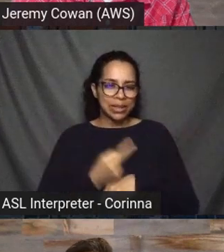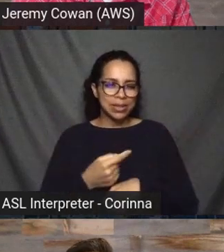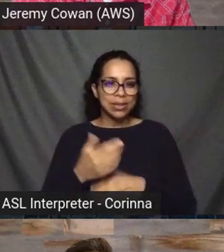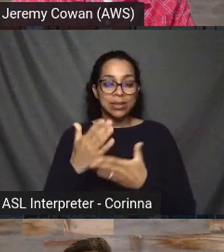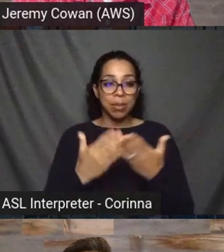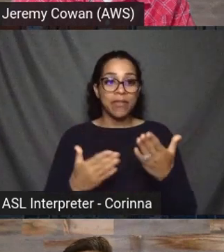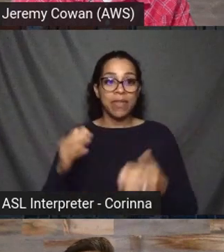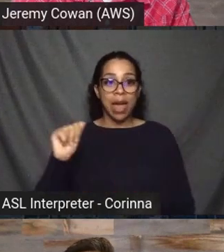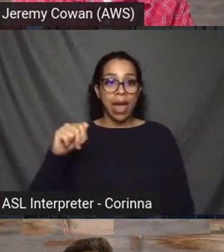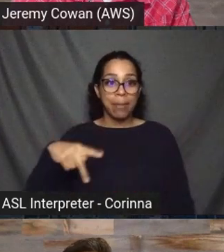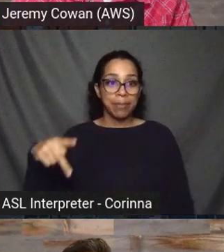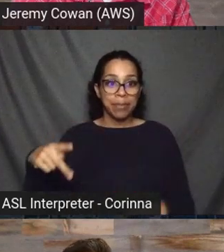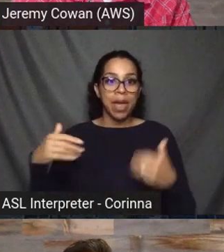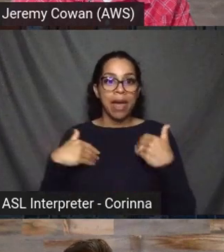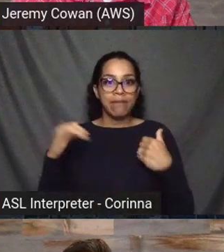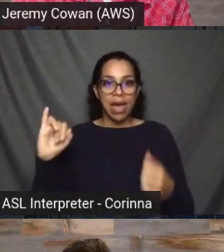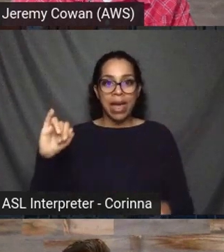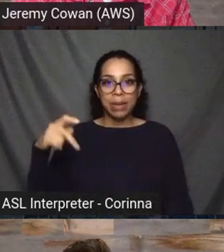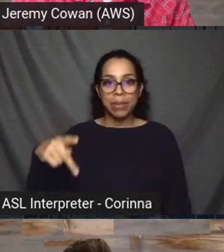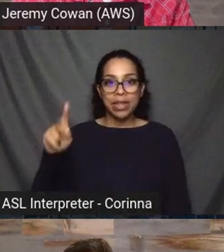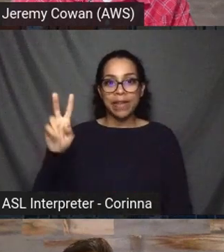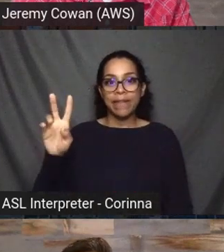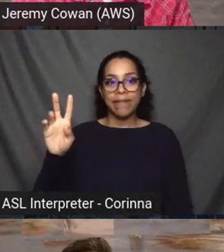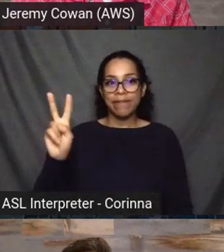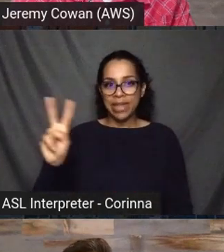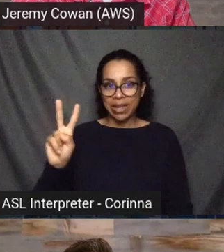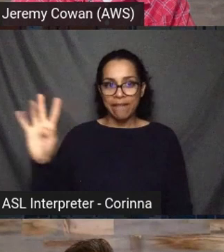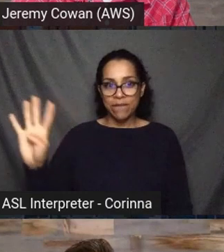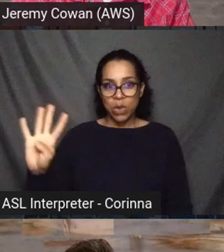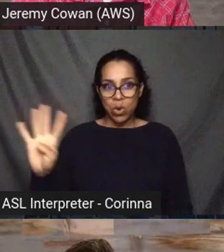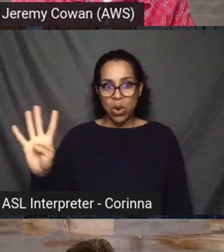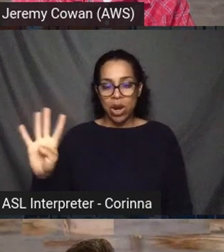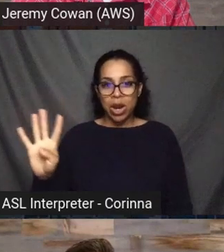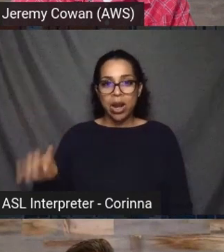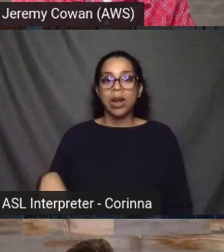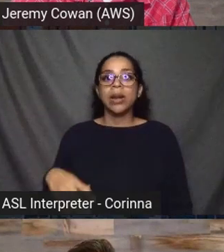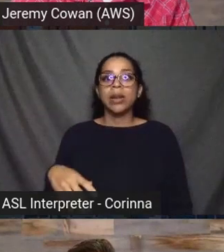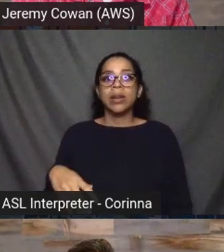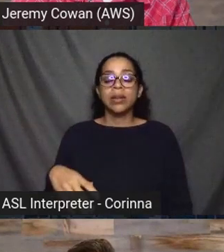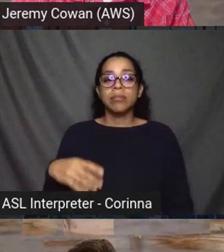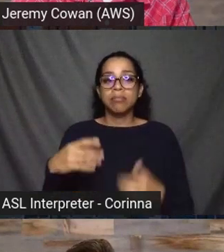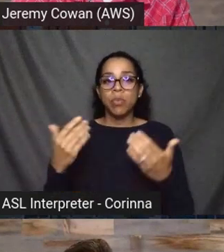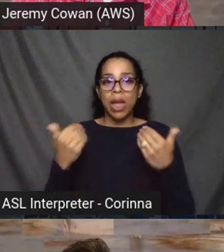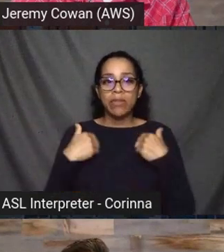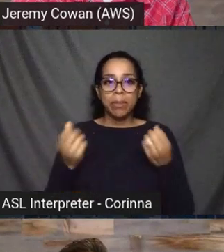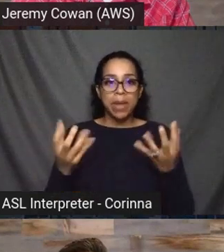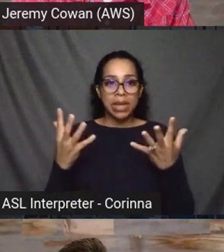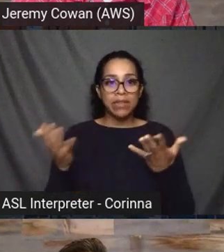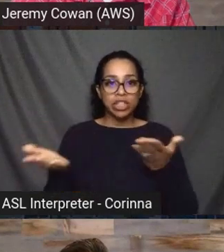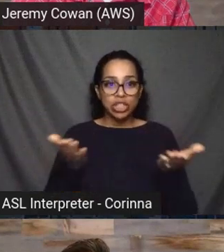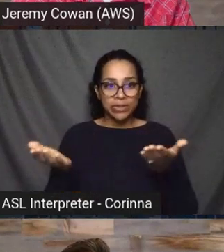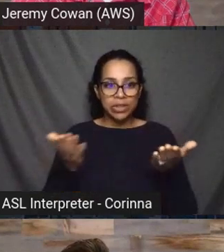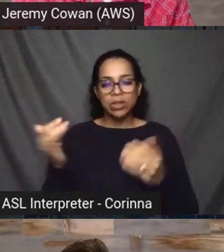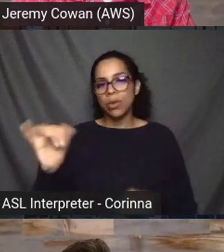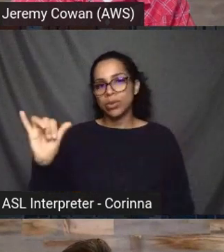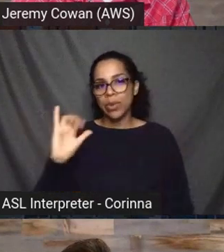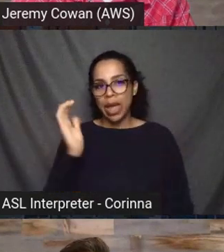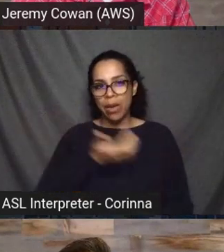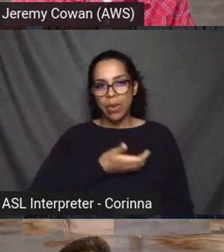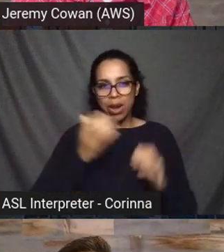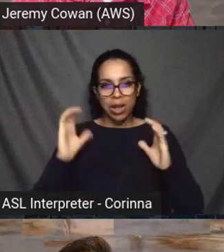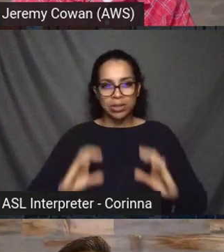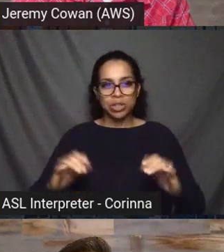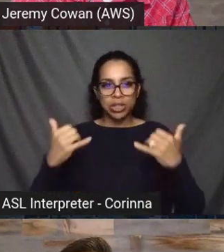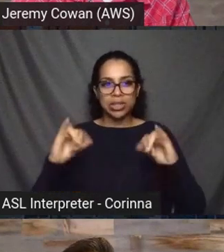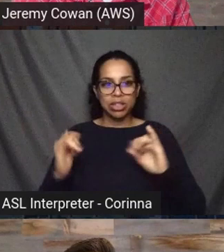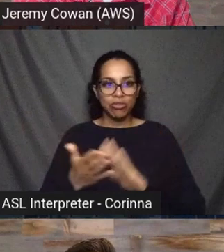still IPv4, IPv6 is the North Star, but we do have many of the services and also our customers still running an IPv4.